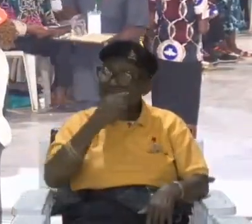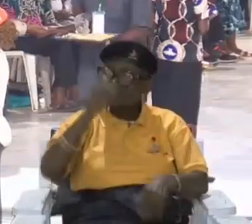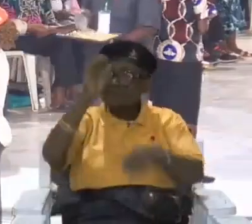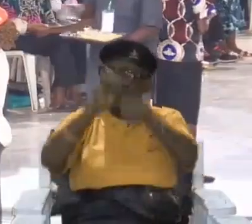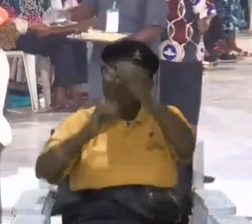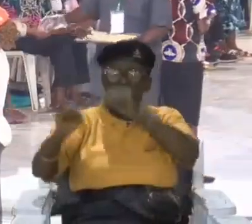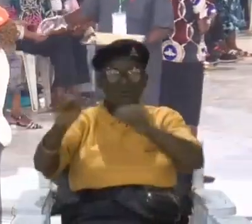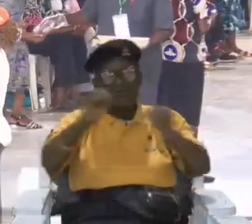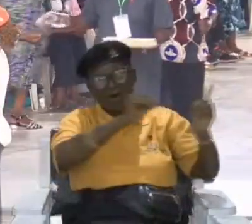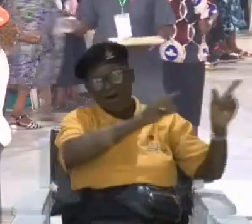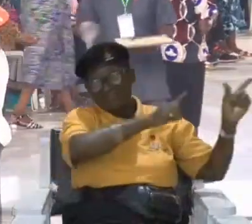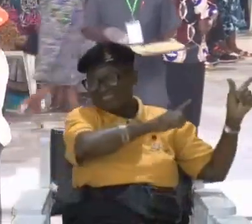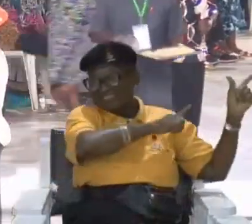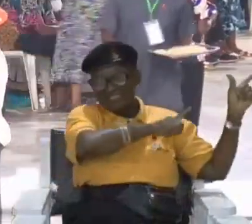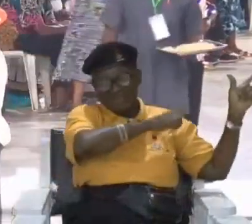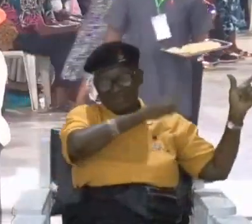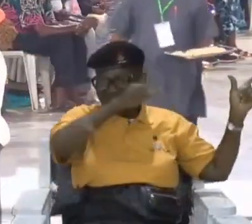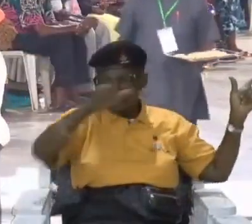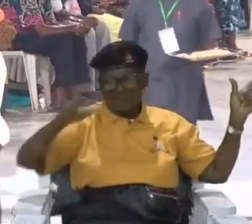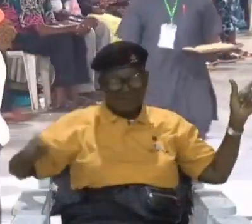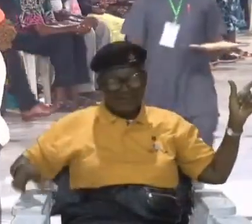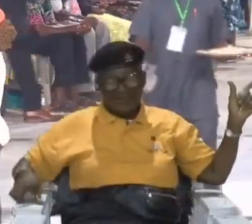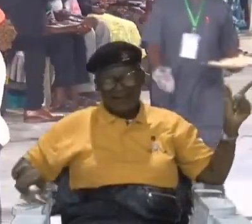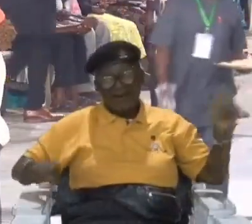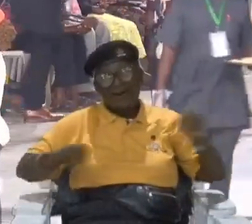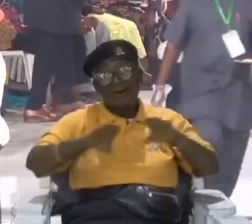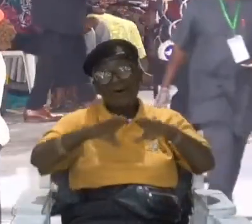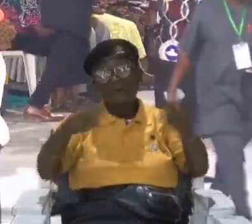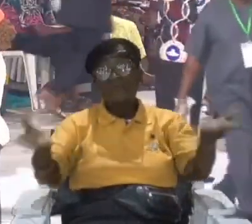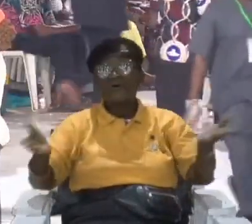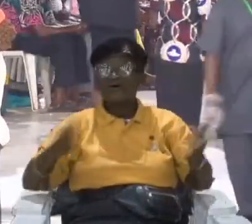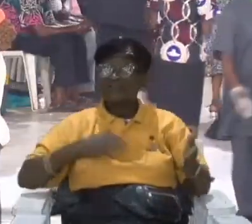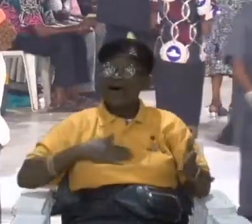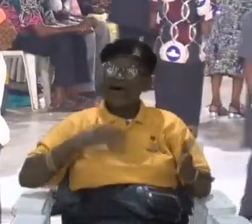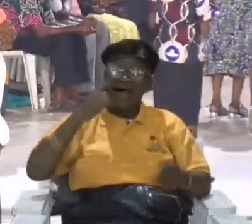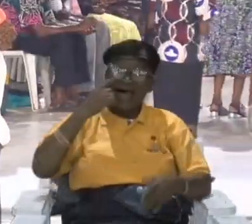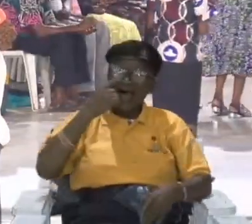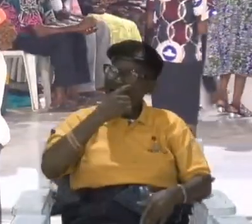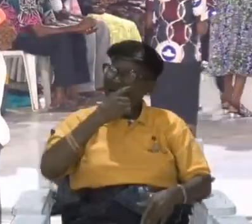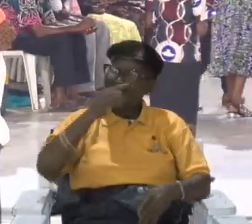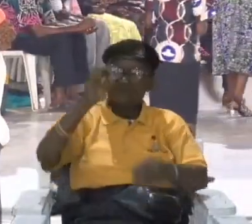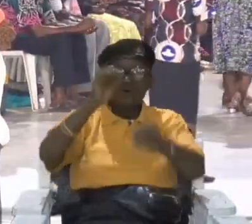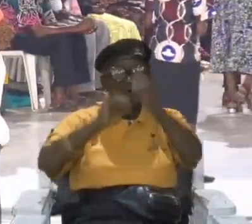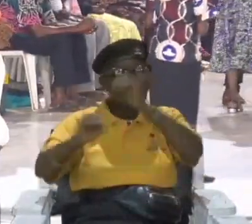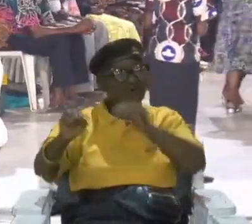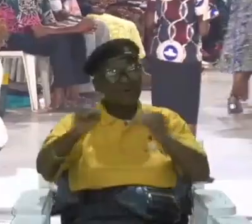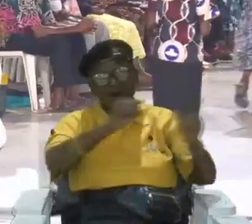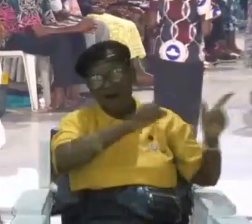Open my eyes,